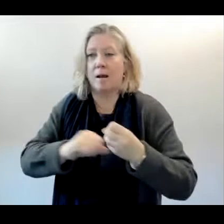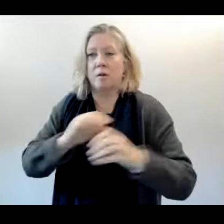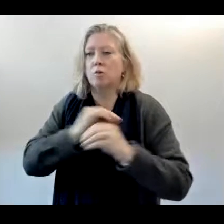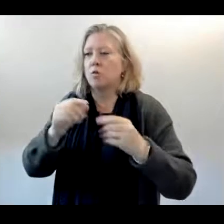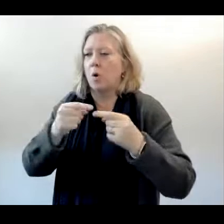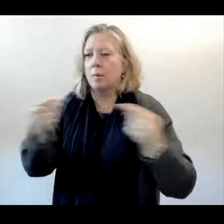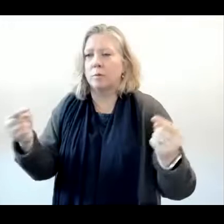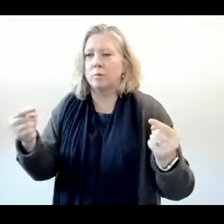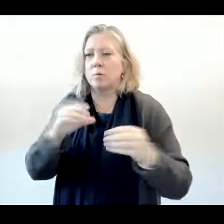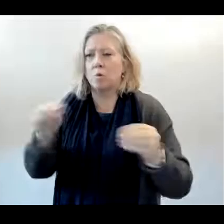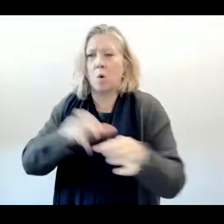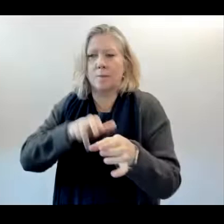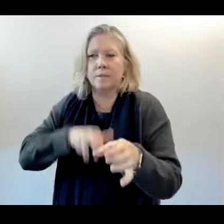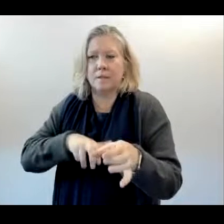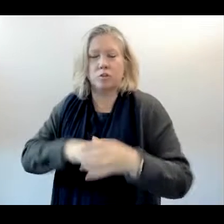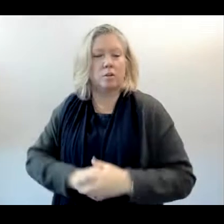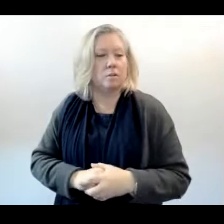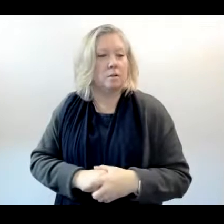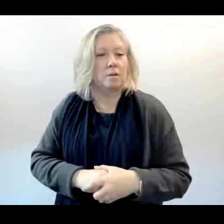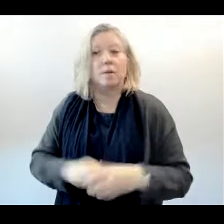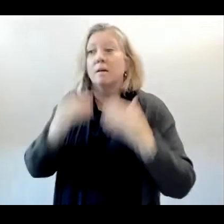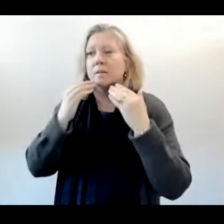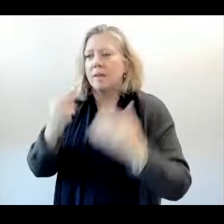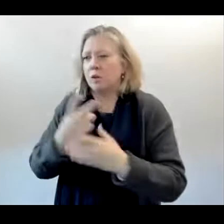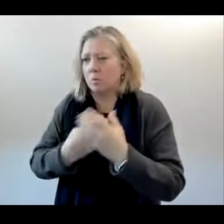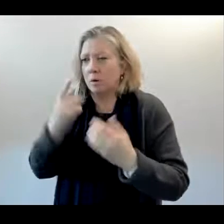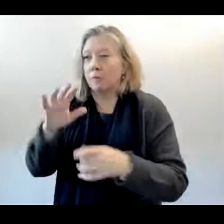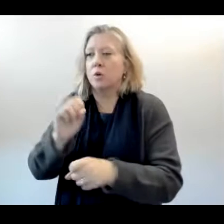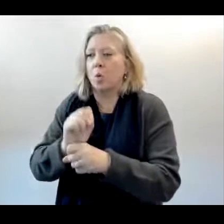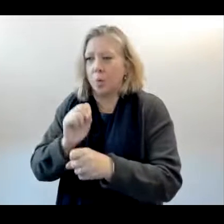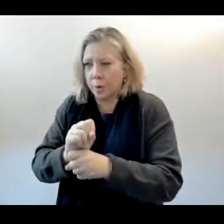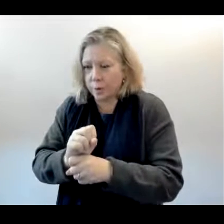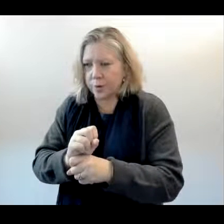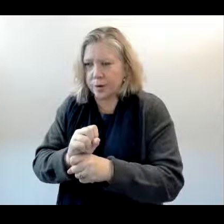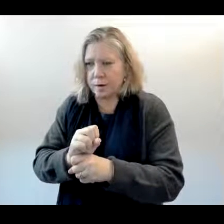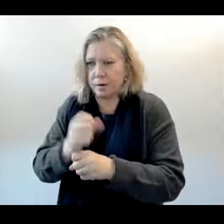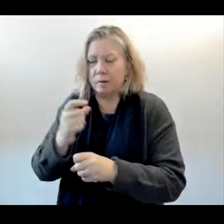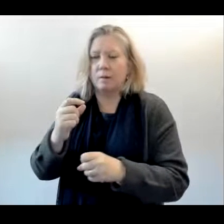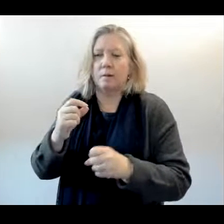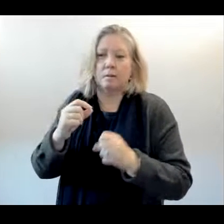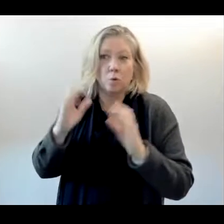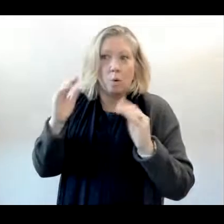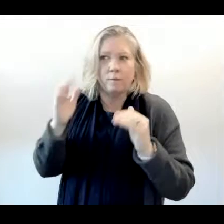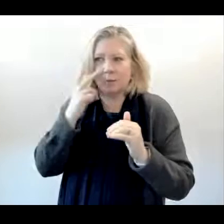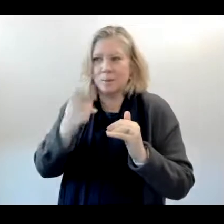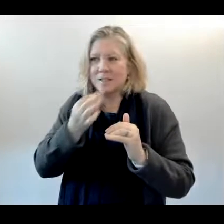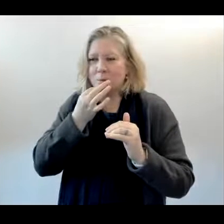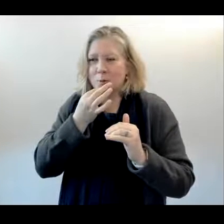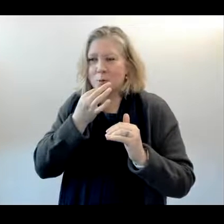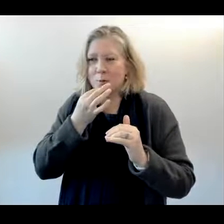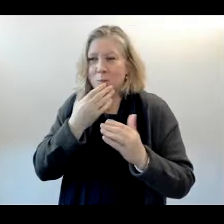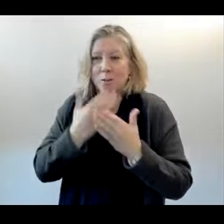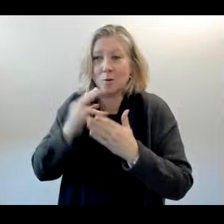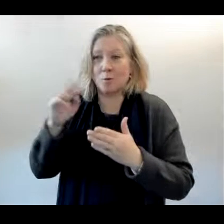Great, motion carries. Thank you both for your work, and excited to see the project moving forward. Hopefully we'll see you back here soon with some good news